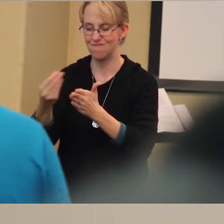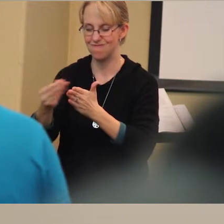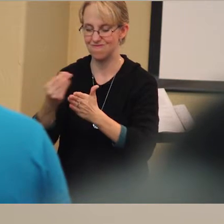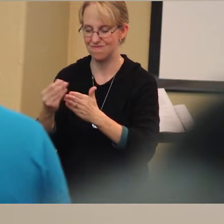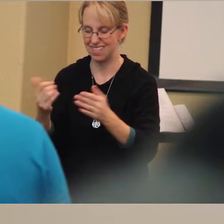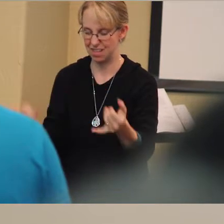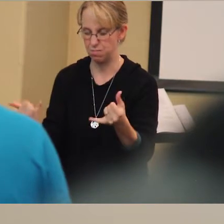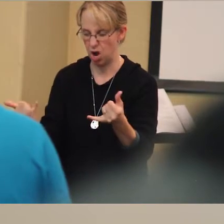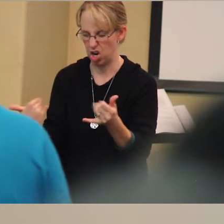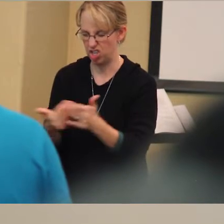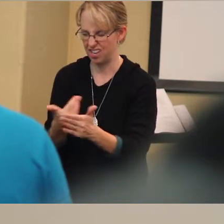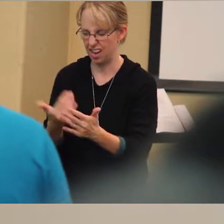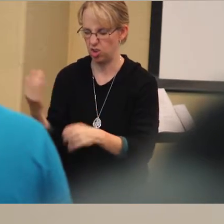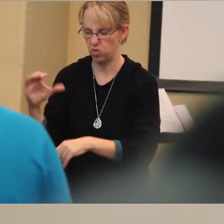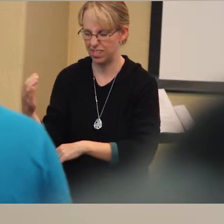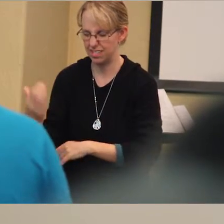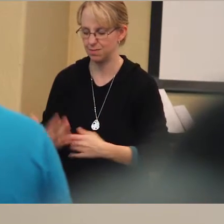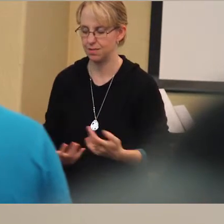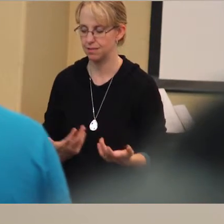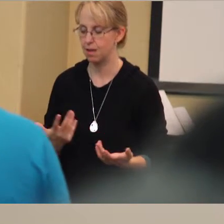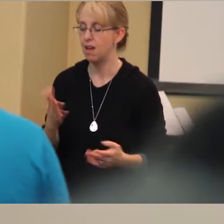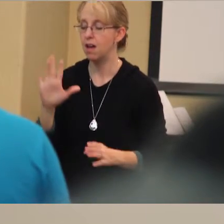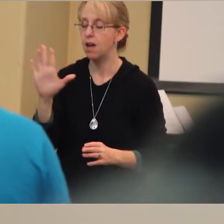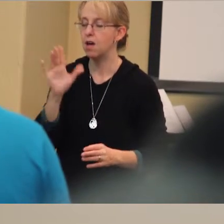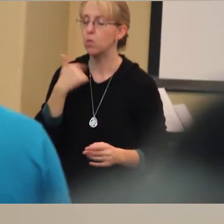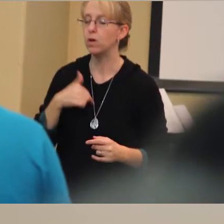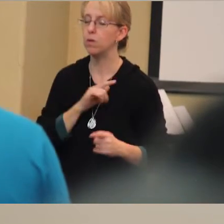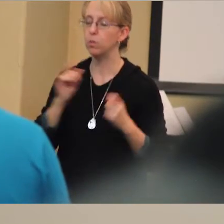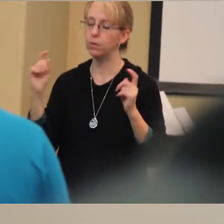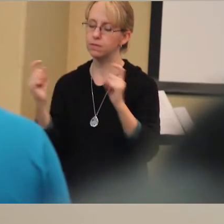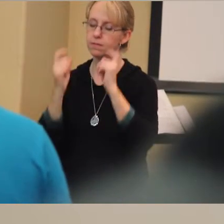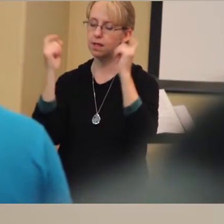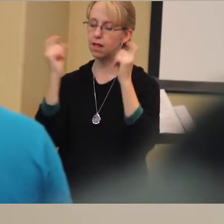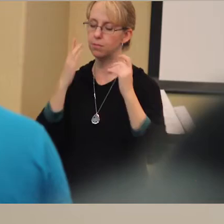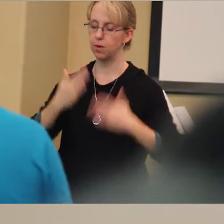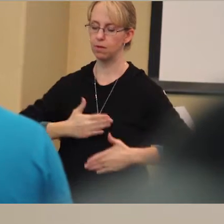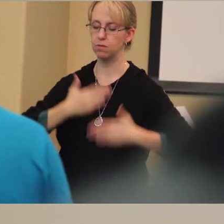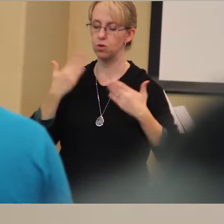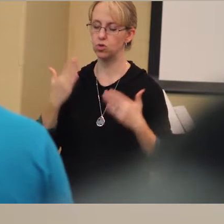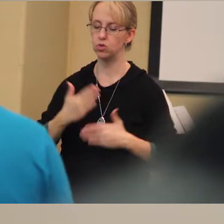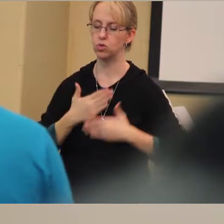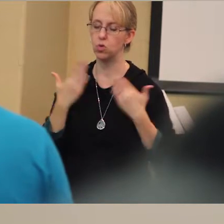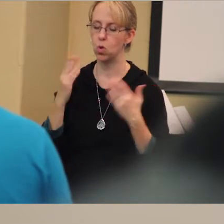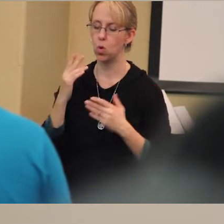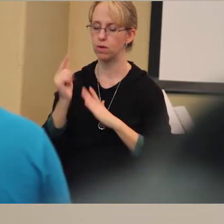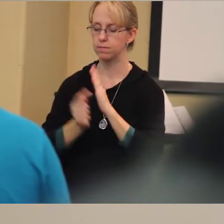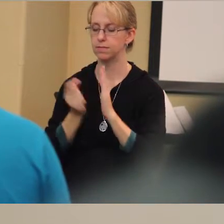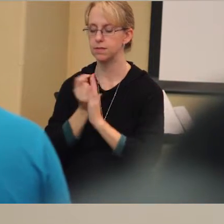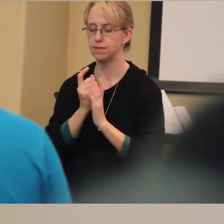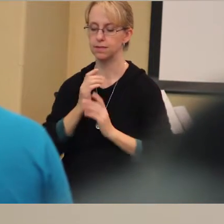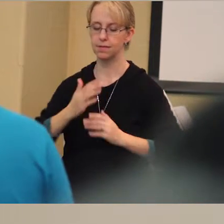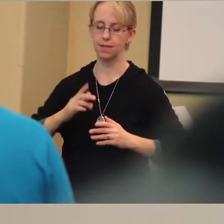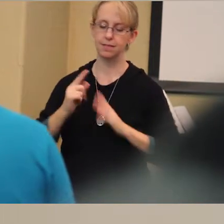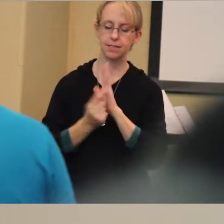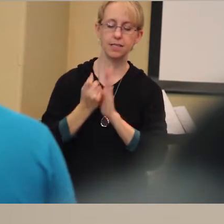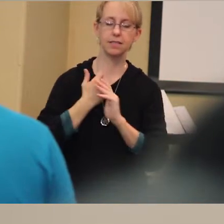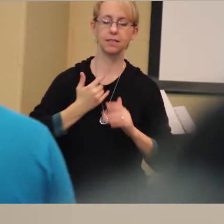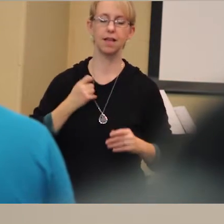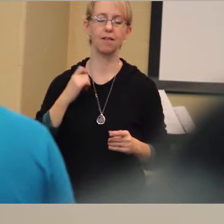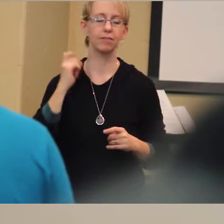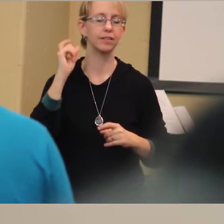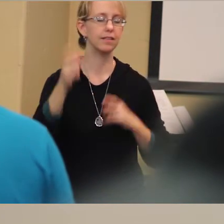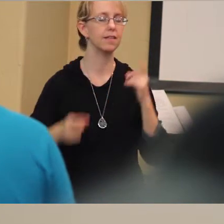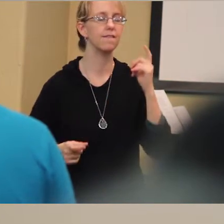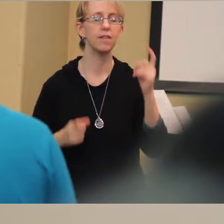Christmas, that we would celebrate the season of joy, the season of giving, the season